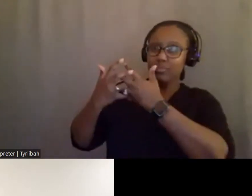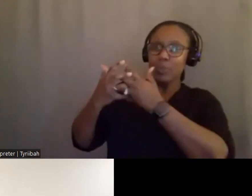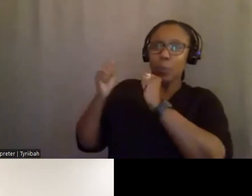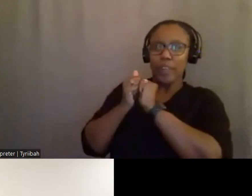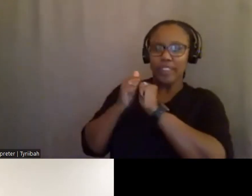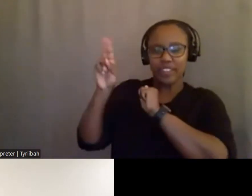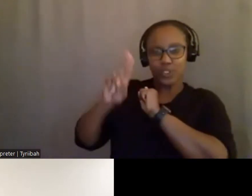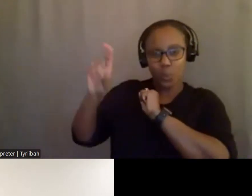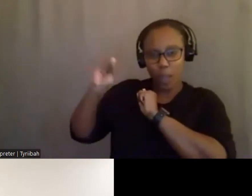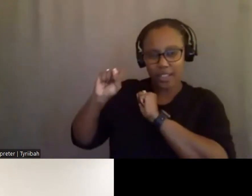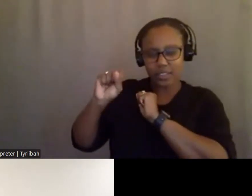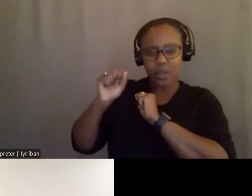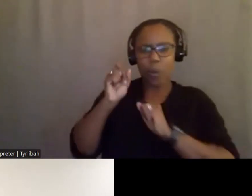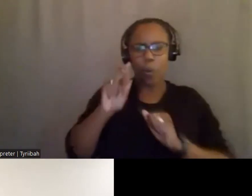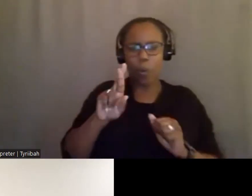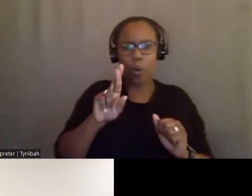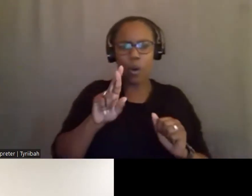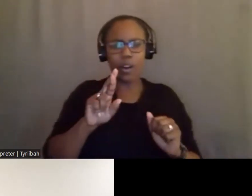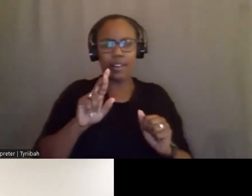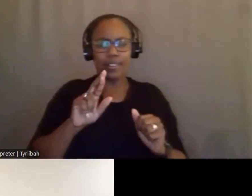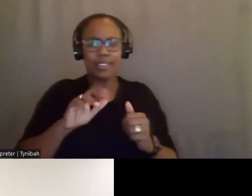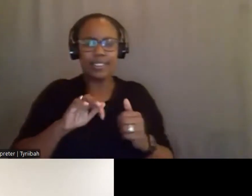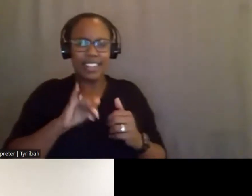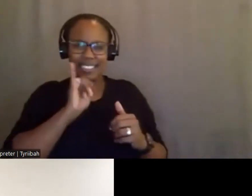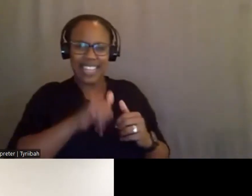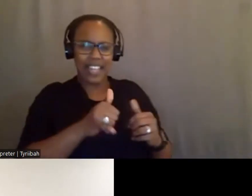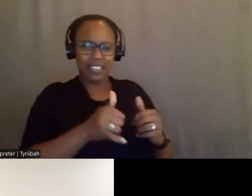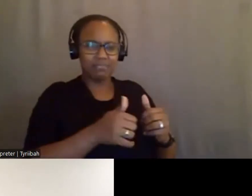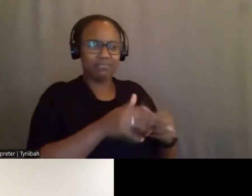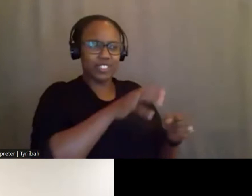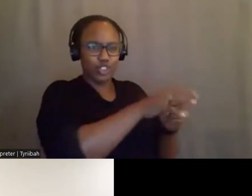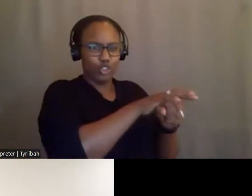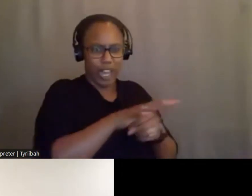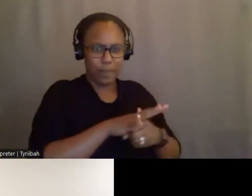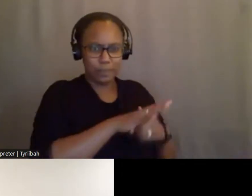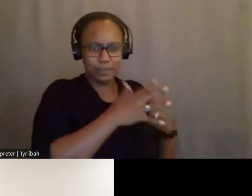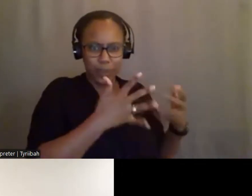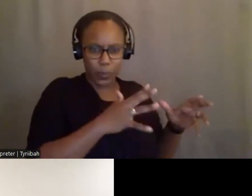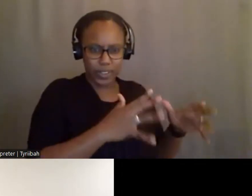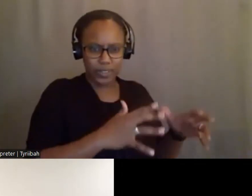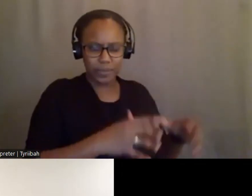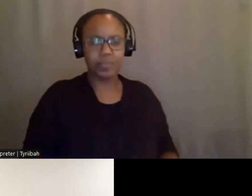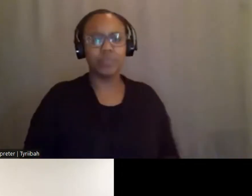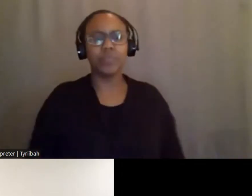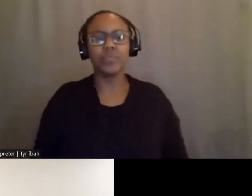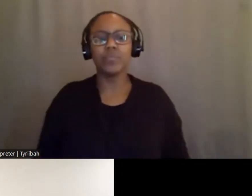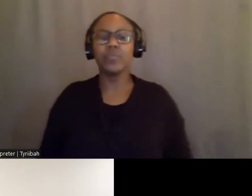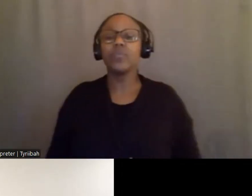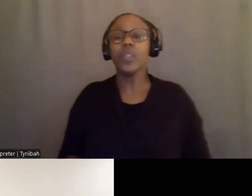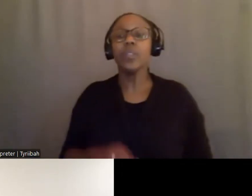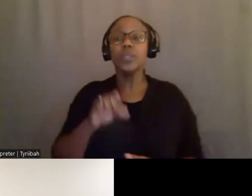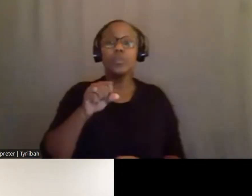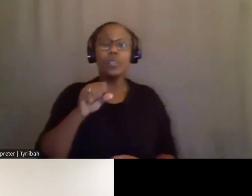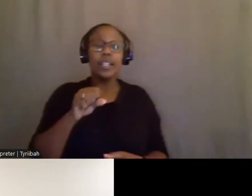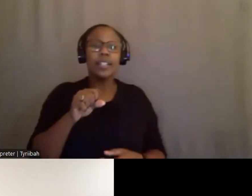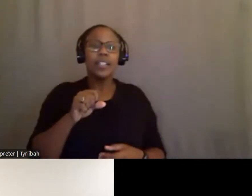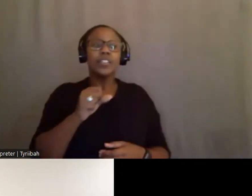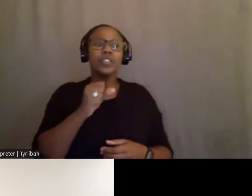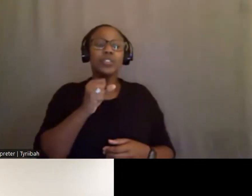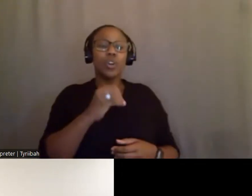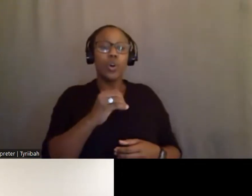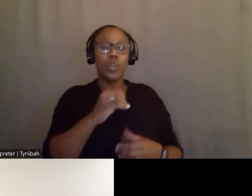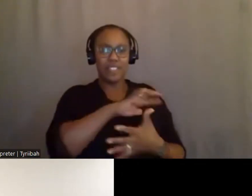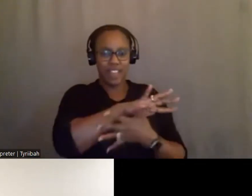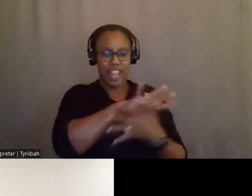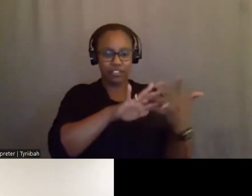The kind of participation that we see within these five tribes in the system of slavery is definitely a part of why they are seen